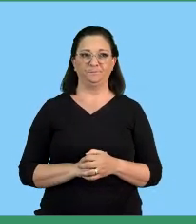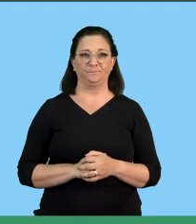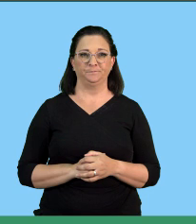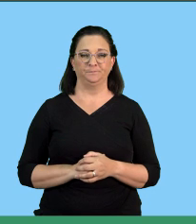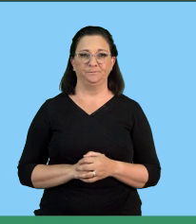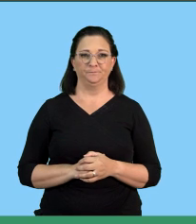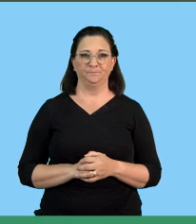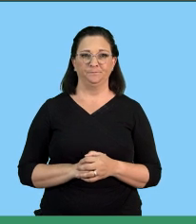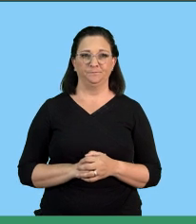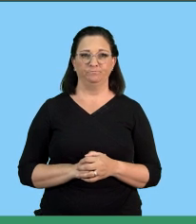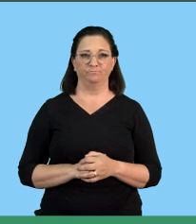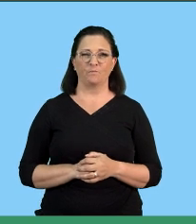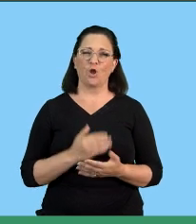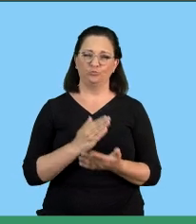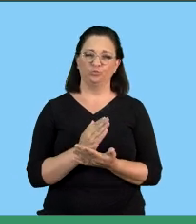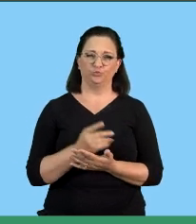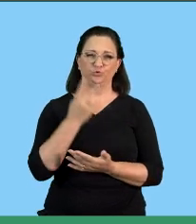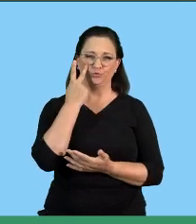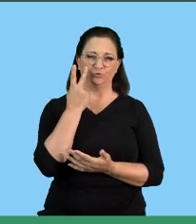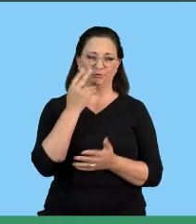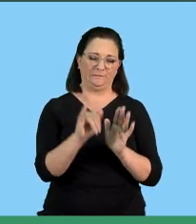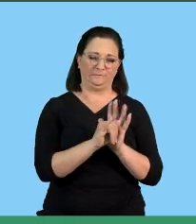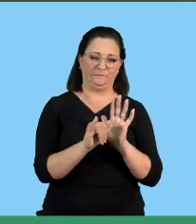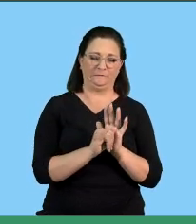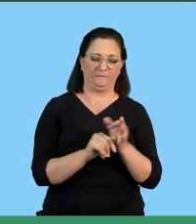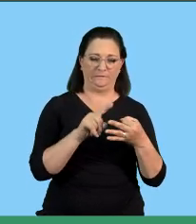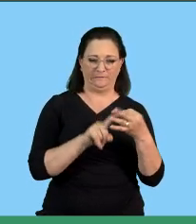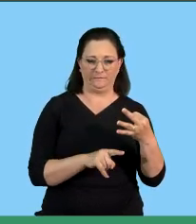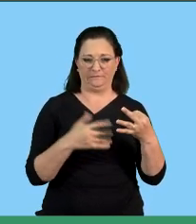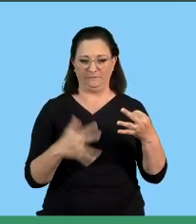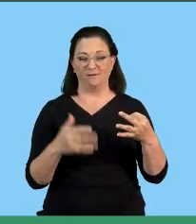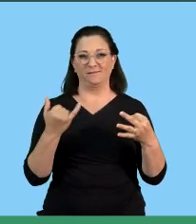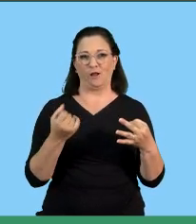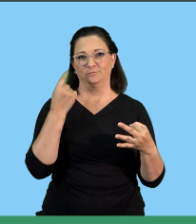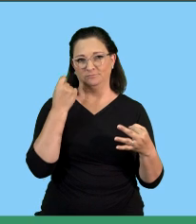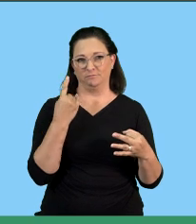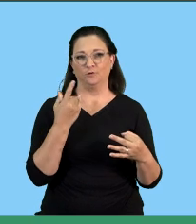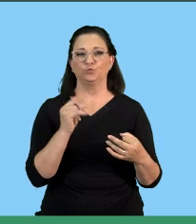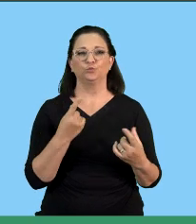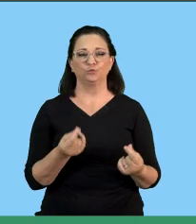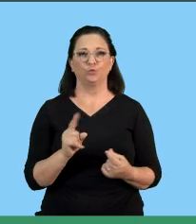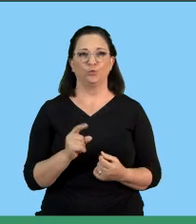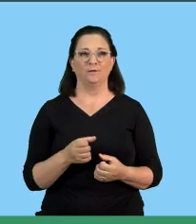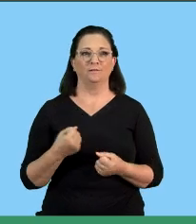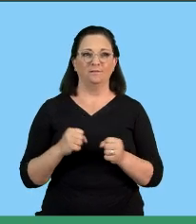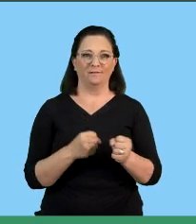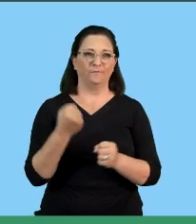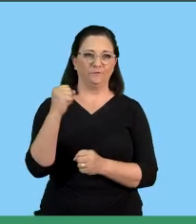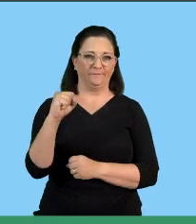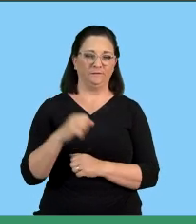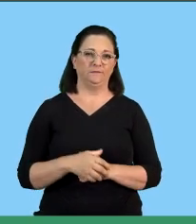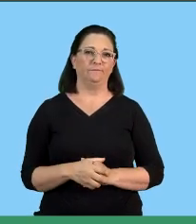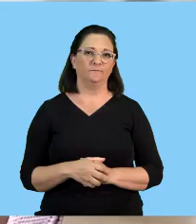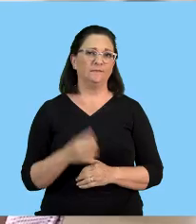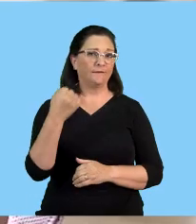above. Right, so I'm sure you've quoted, you've identified, you understand what to do now. This is a defensive strategy.